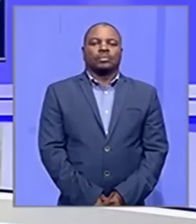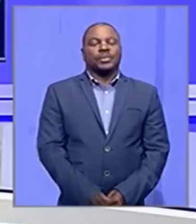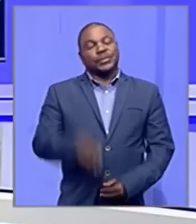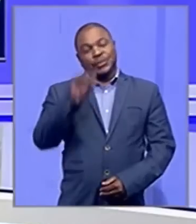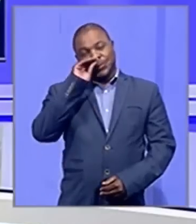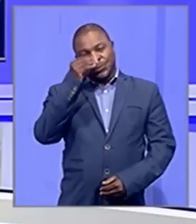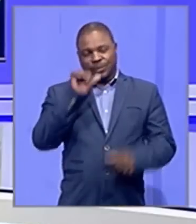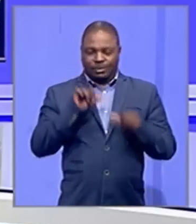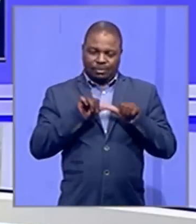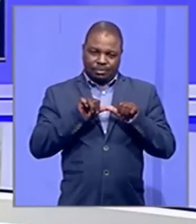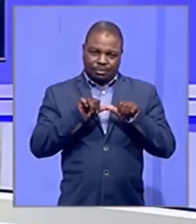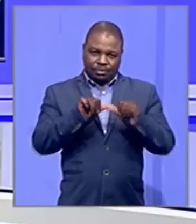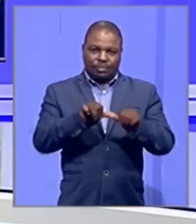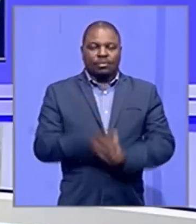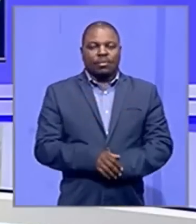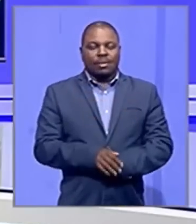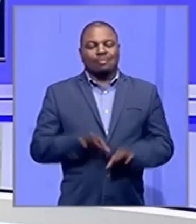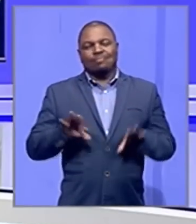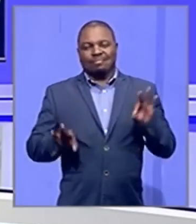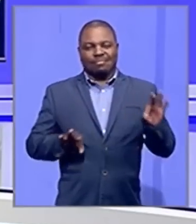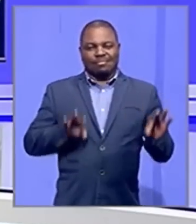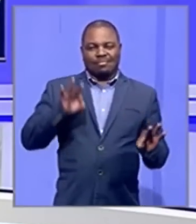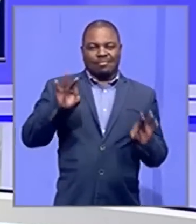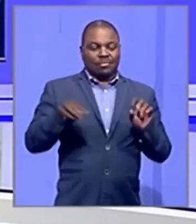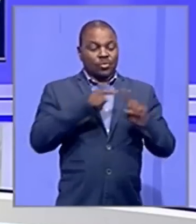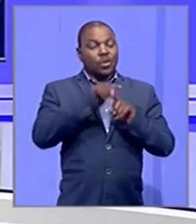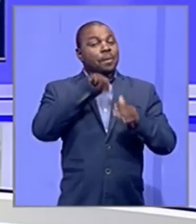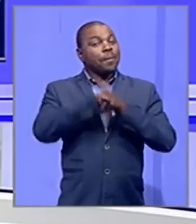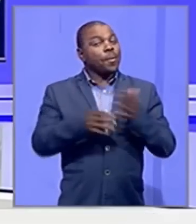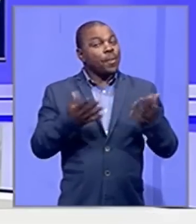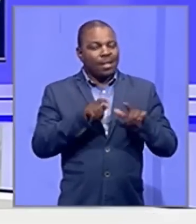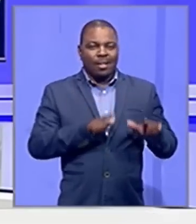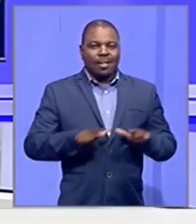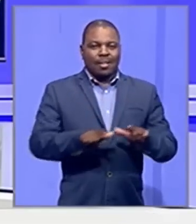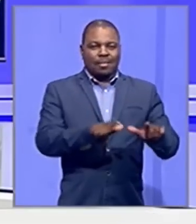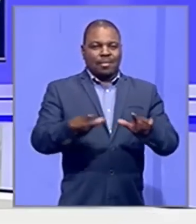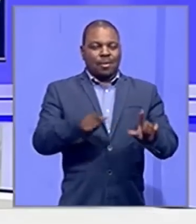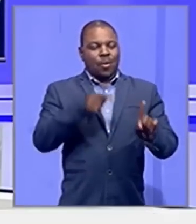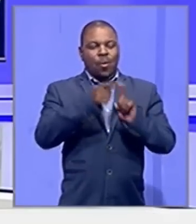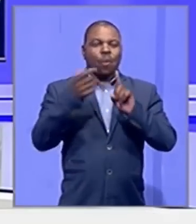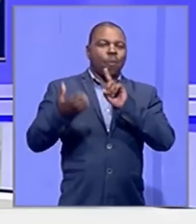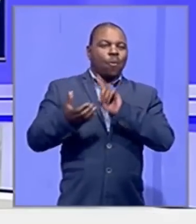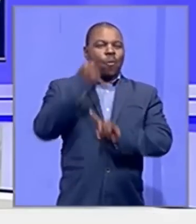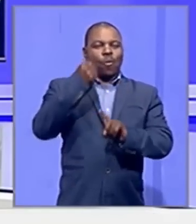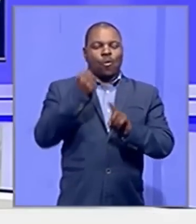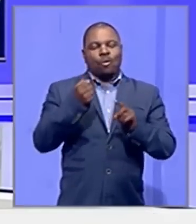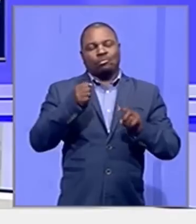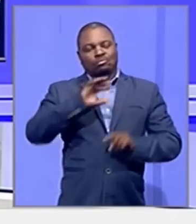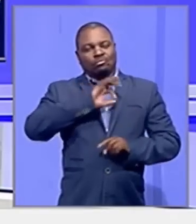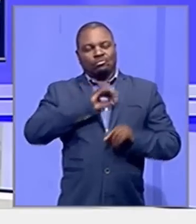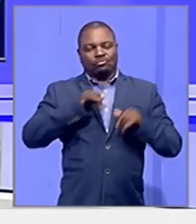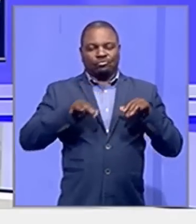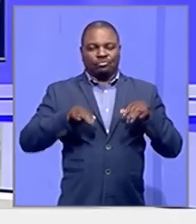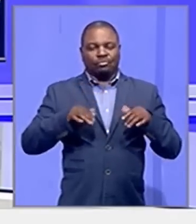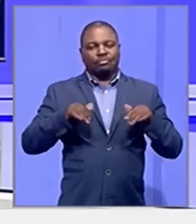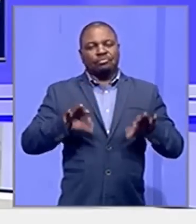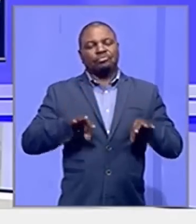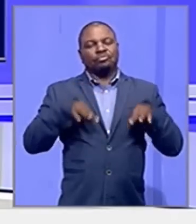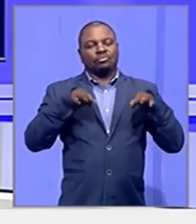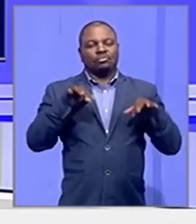Ditaba di tšwela pele masebotsana yo a belegwego ka Limpopo ke masebotsana o muswa wa Miss Teen